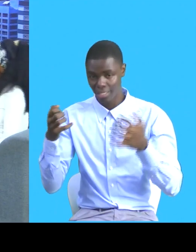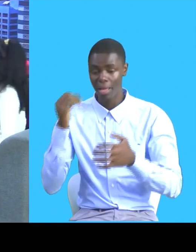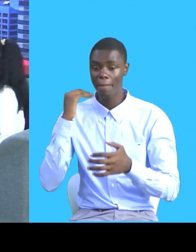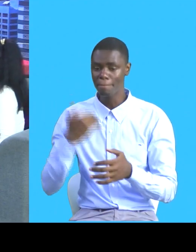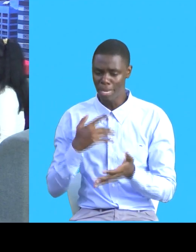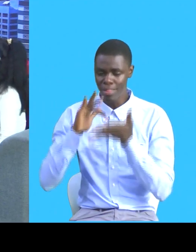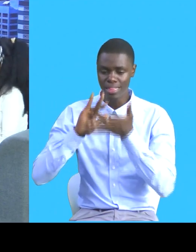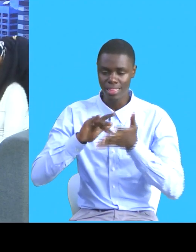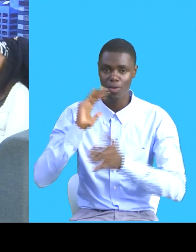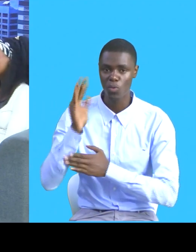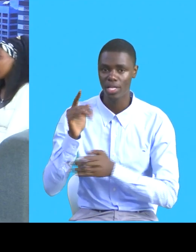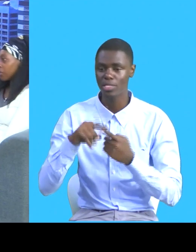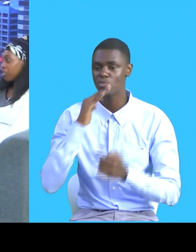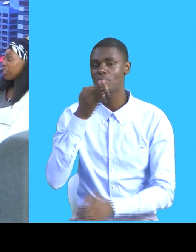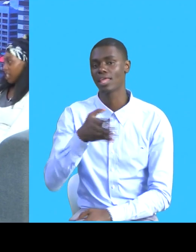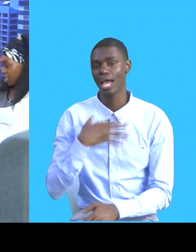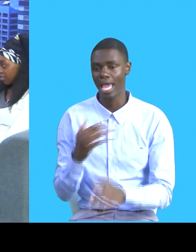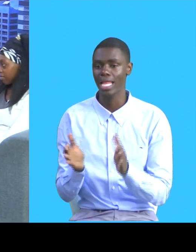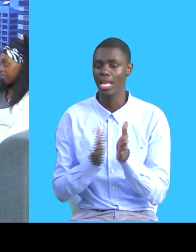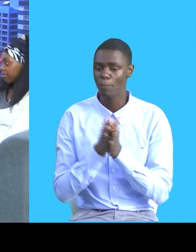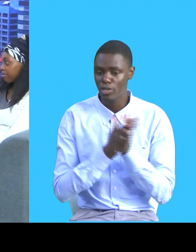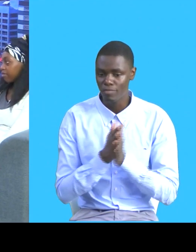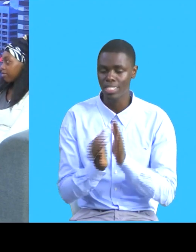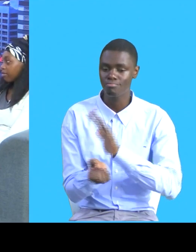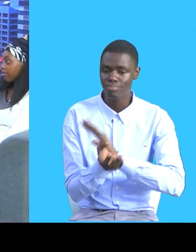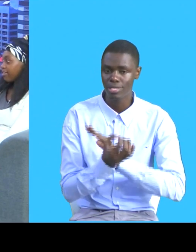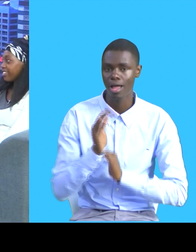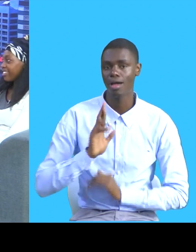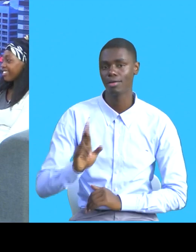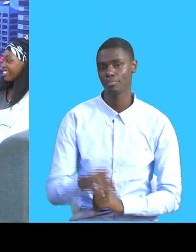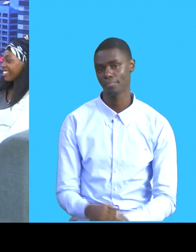still insist to be there and motivate